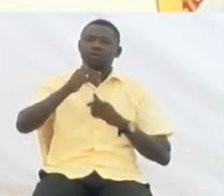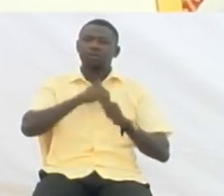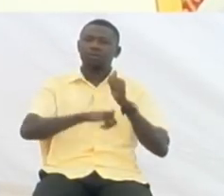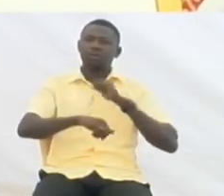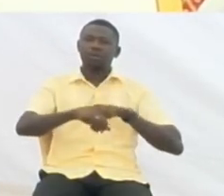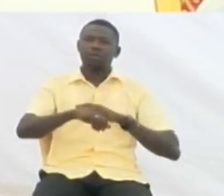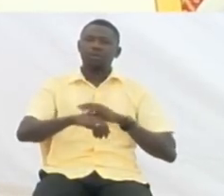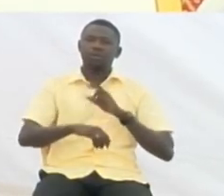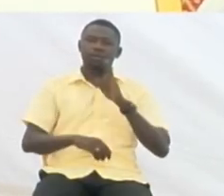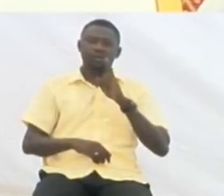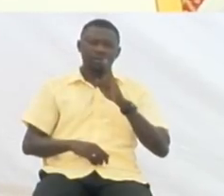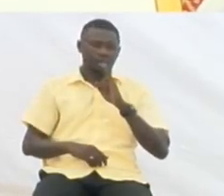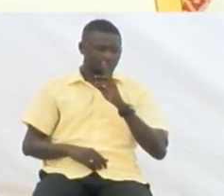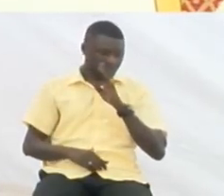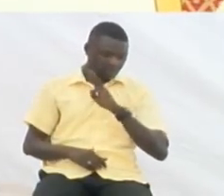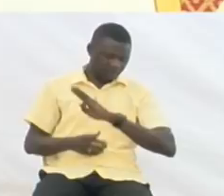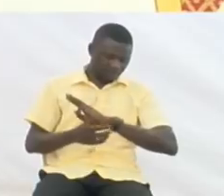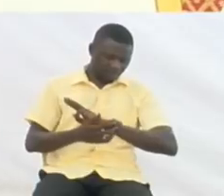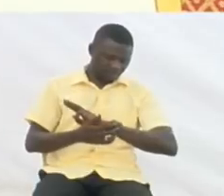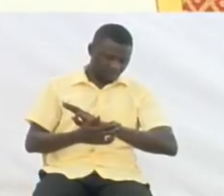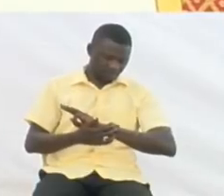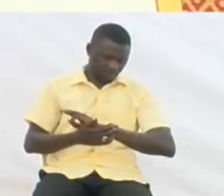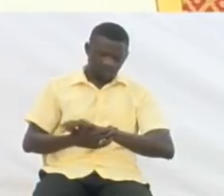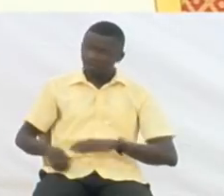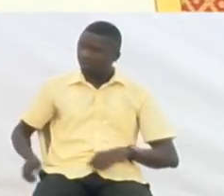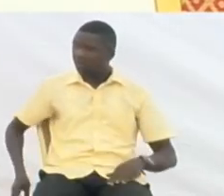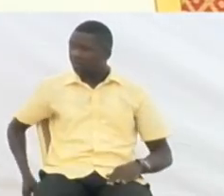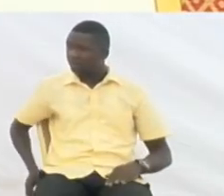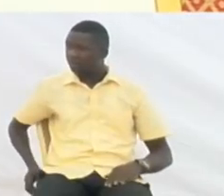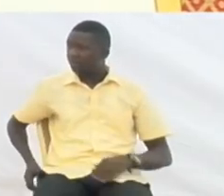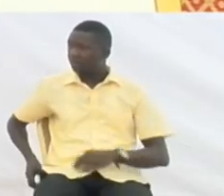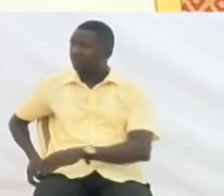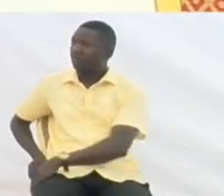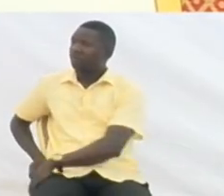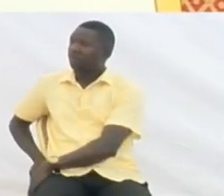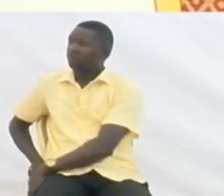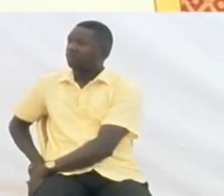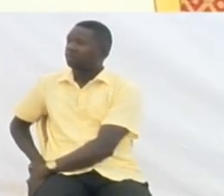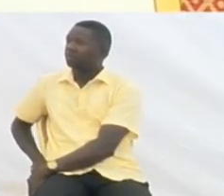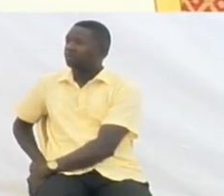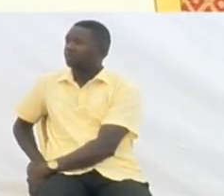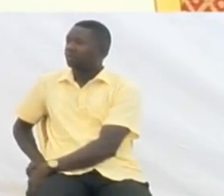adjourned. Be montro watikilinda hata langamruna ntalansaba. Bitum bengo bantele follow.